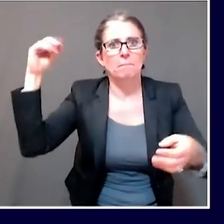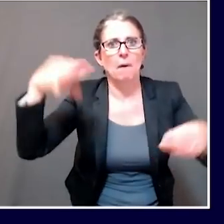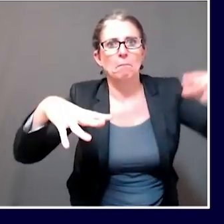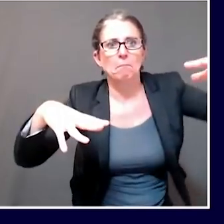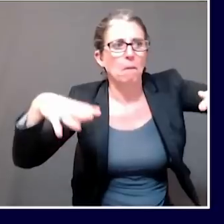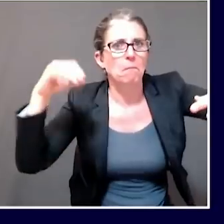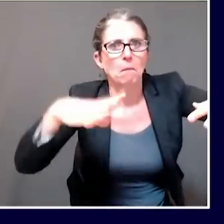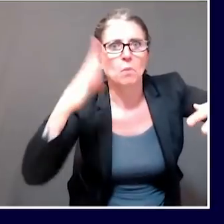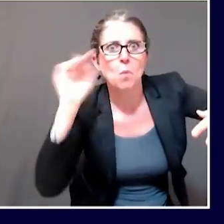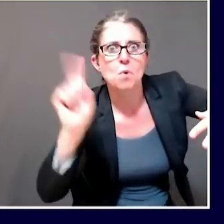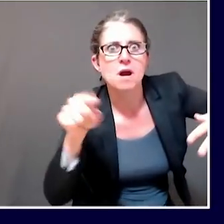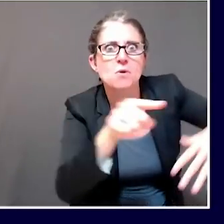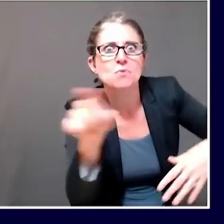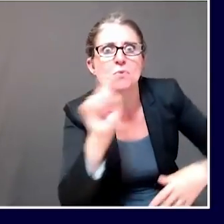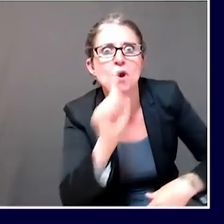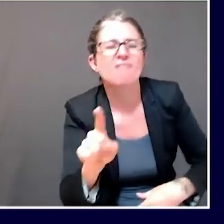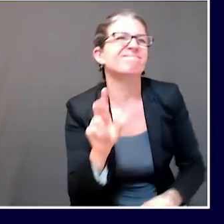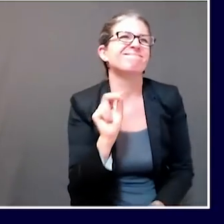person is in Maine.